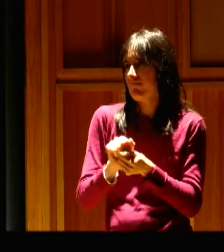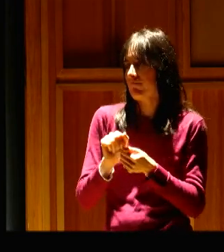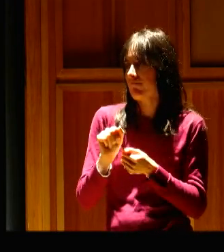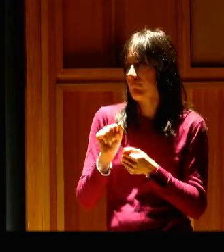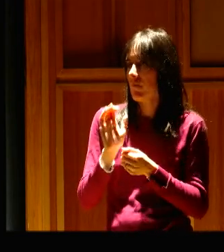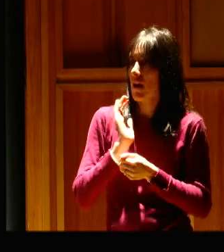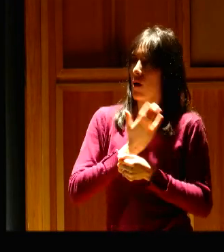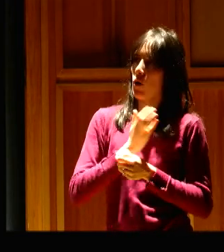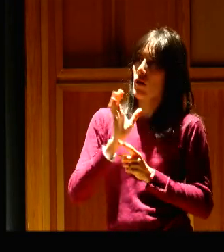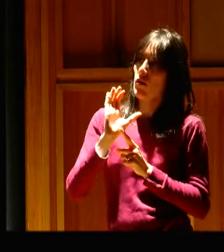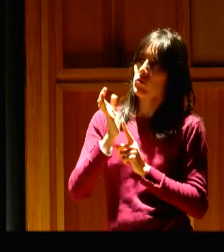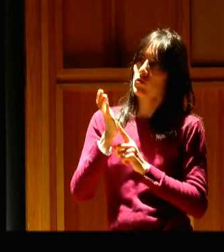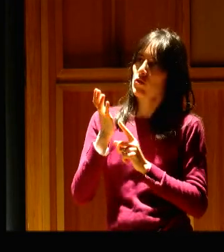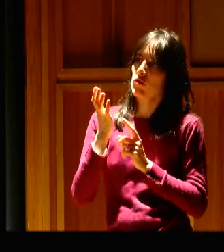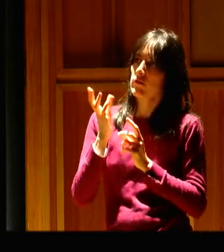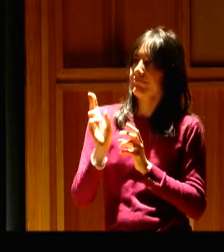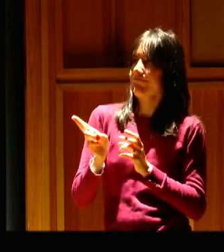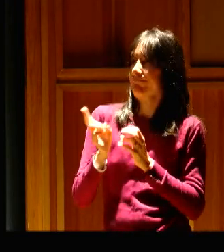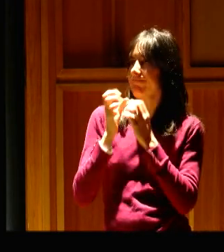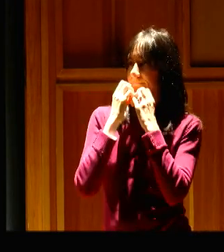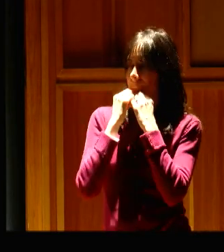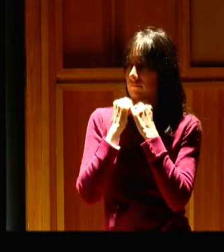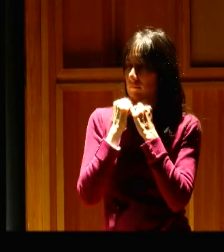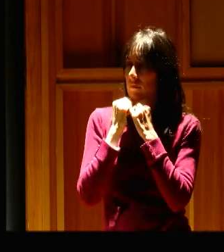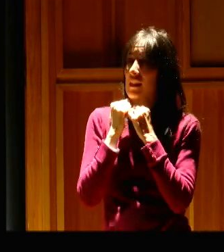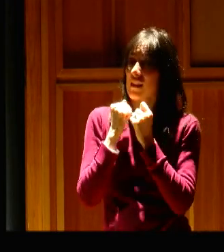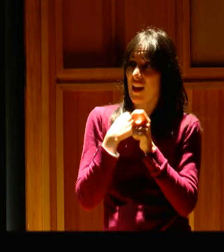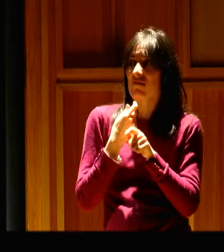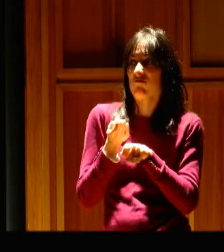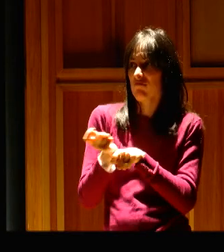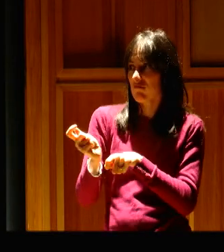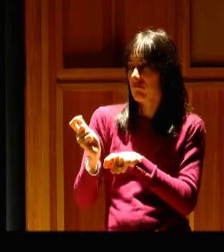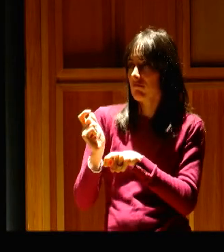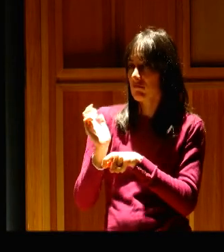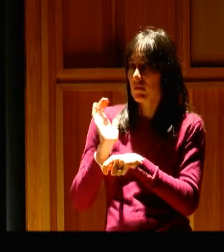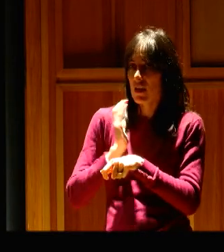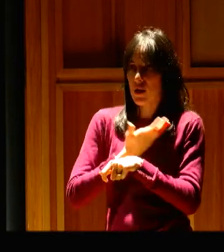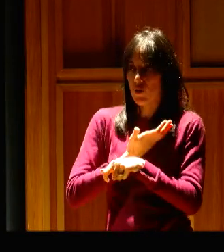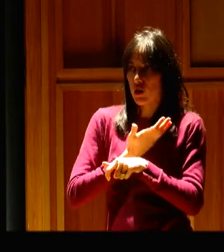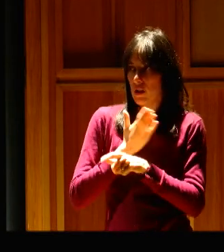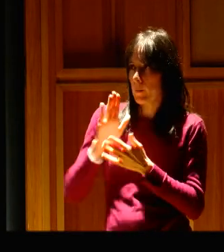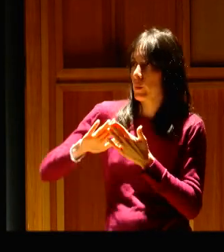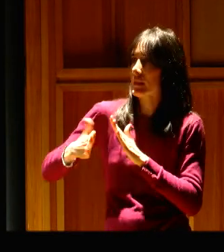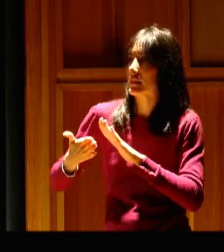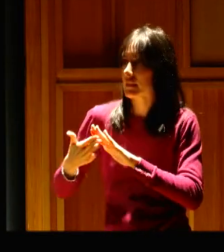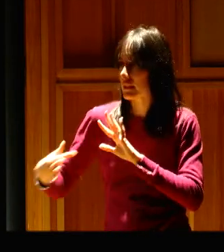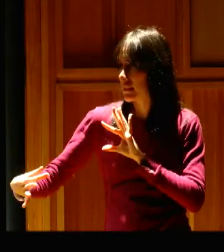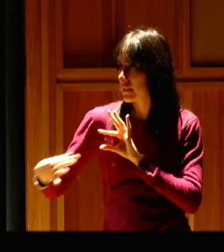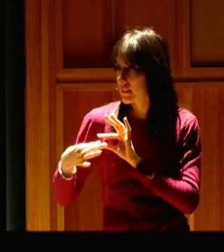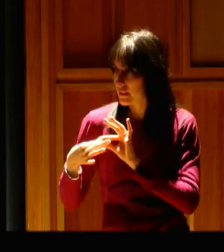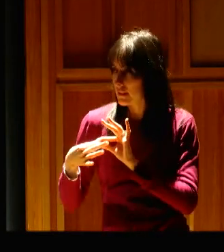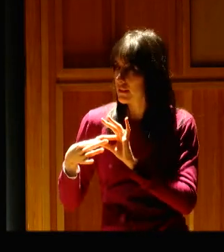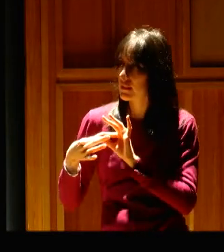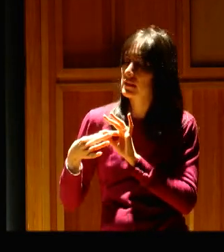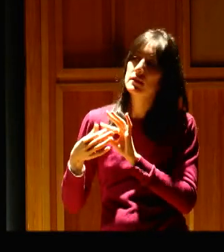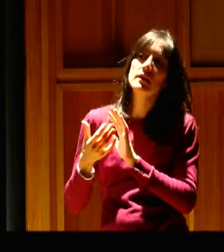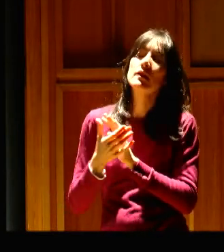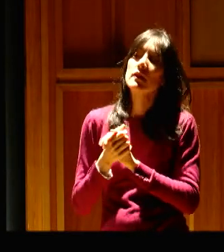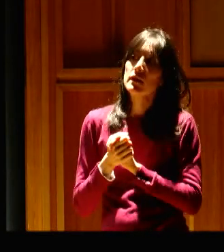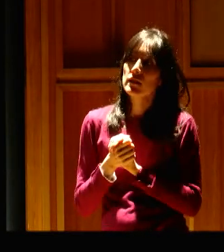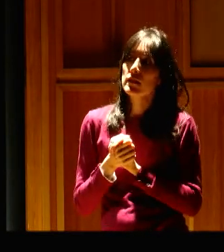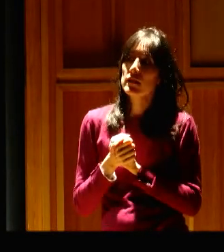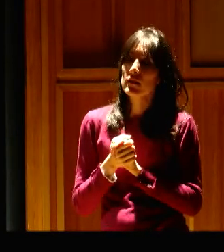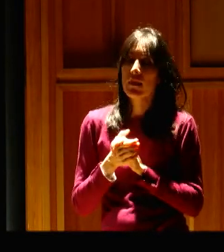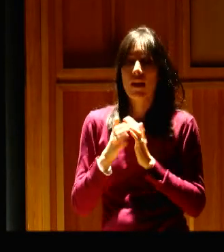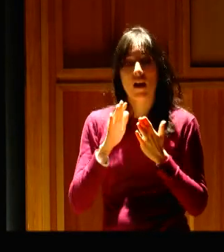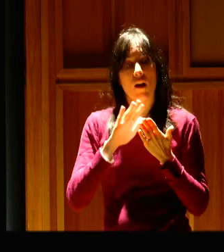disrupts our connection to the places that define our cultural communities. The dislocation between